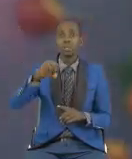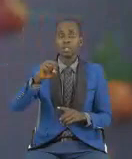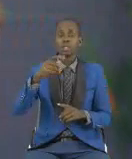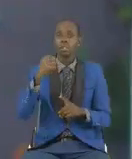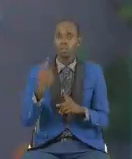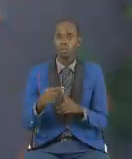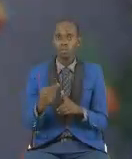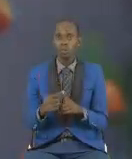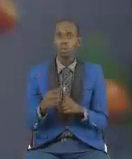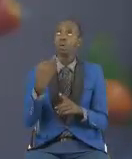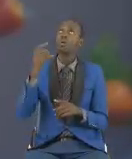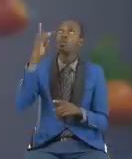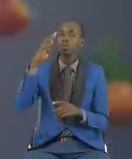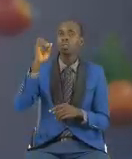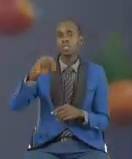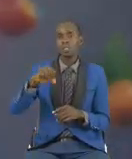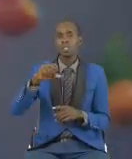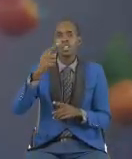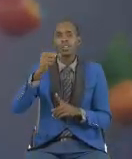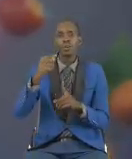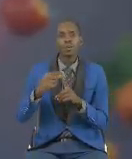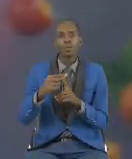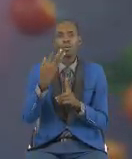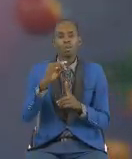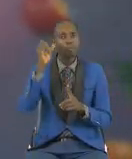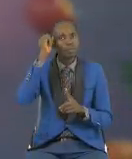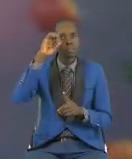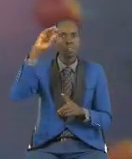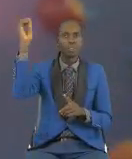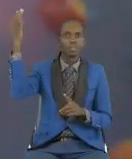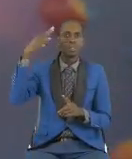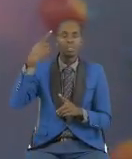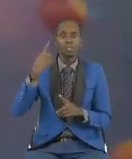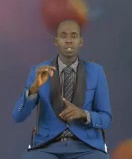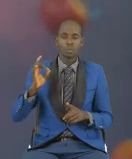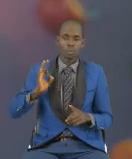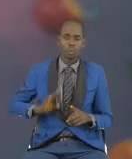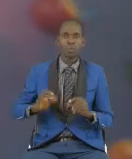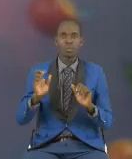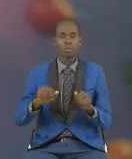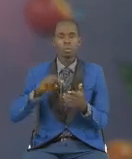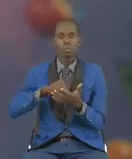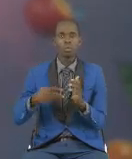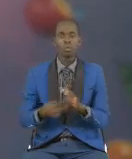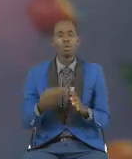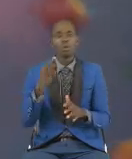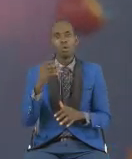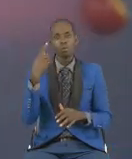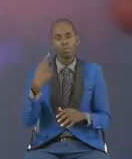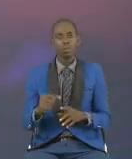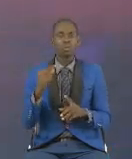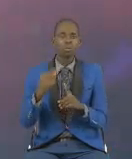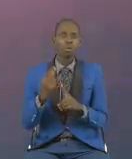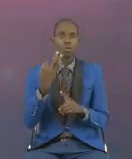Yes, the word of his grace. The profitable purpose of the word of his grace.